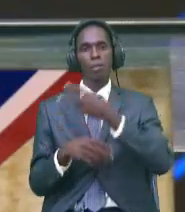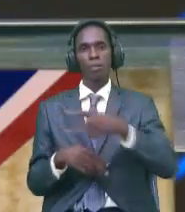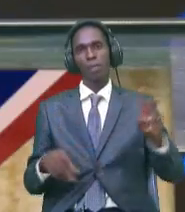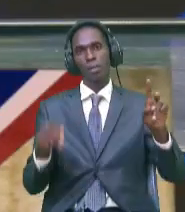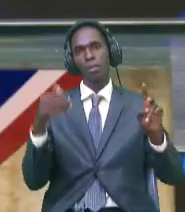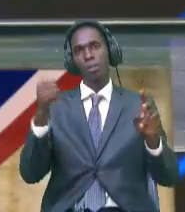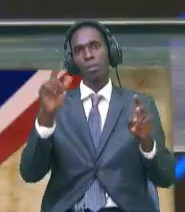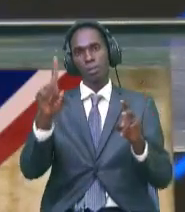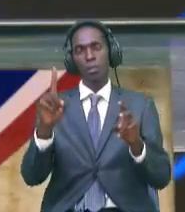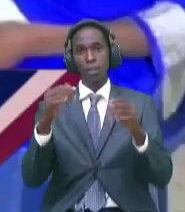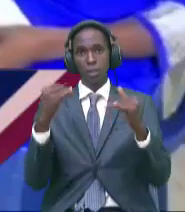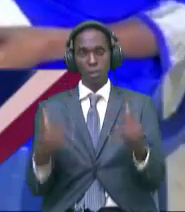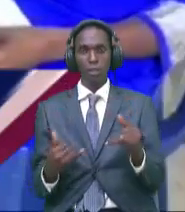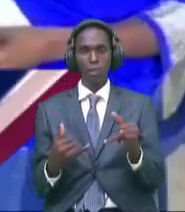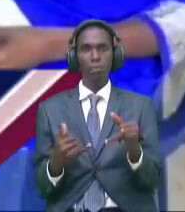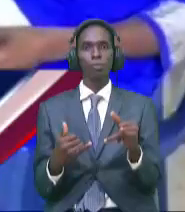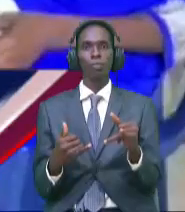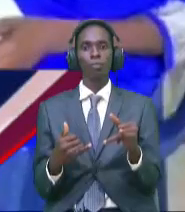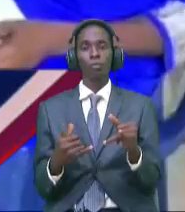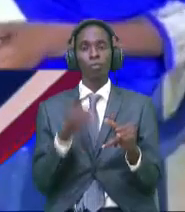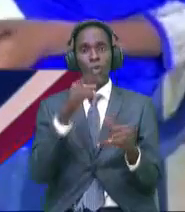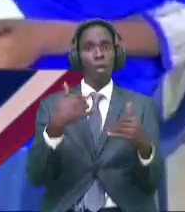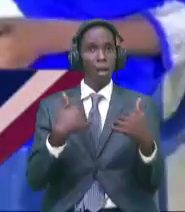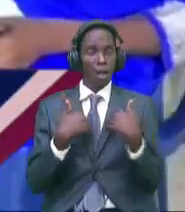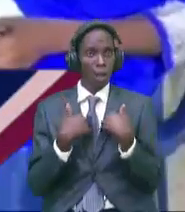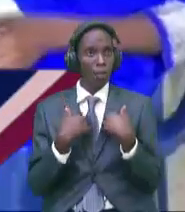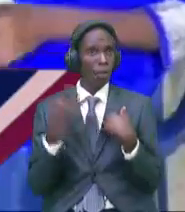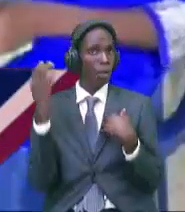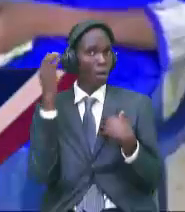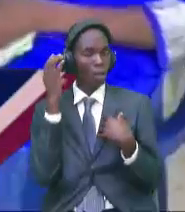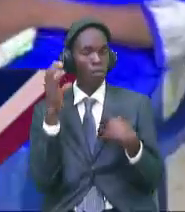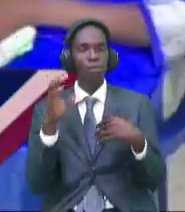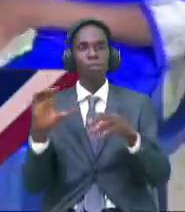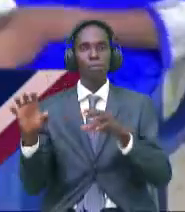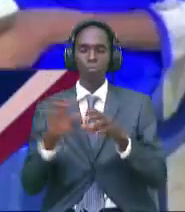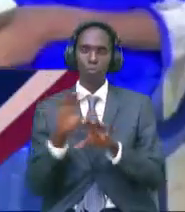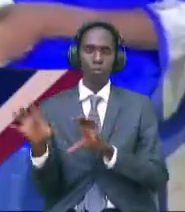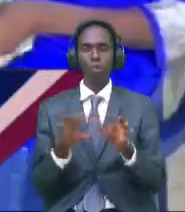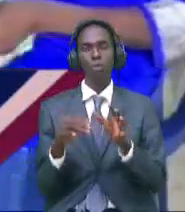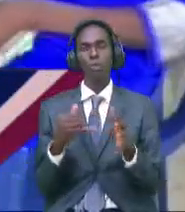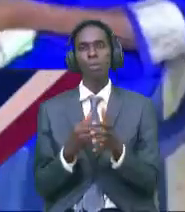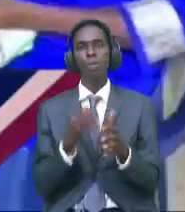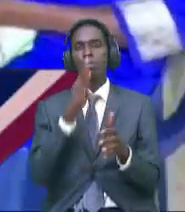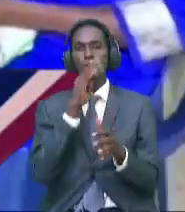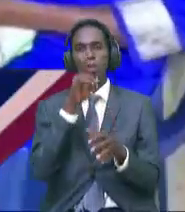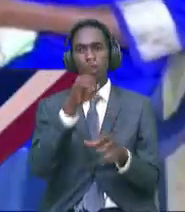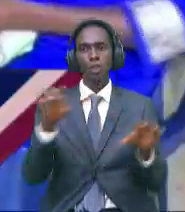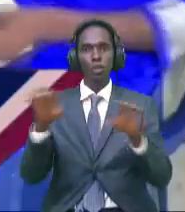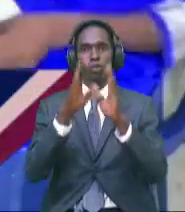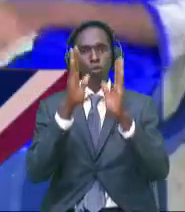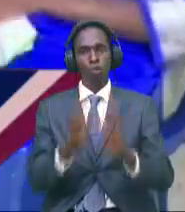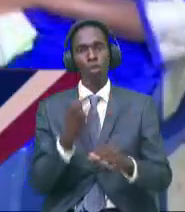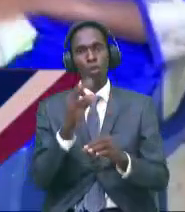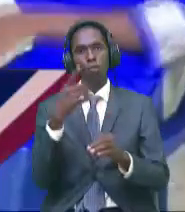the doing of it. You have heard, do it. You have learned, put it to practice. Be ye doers of the